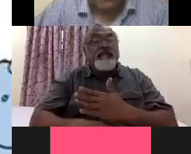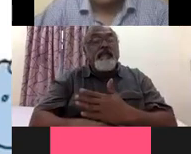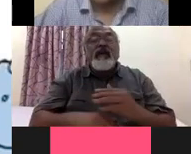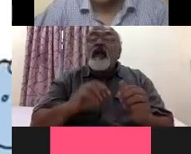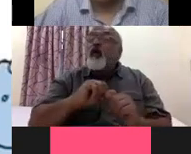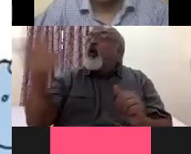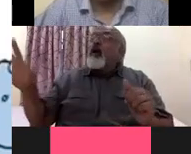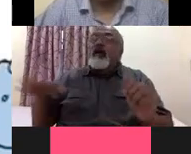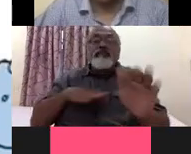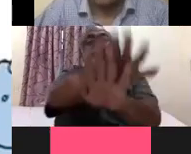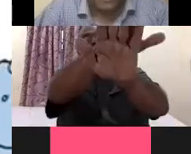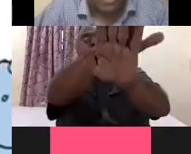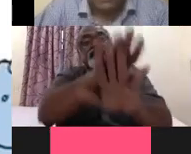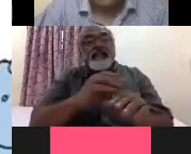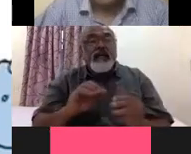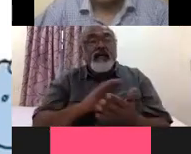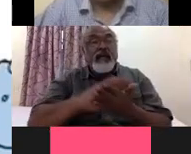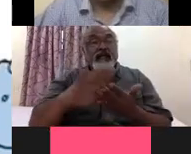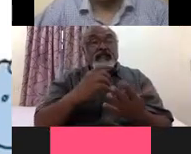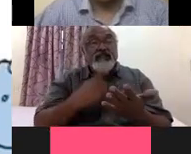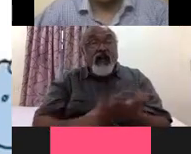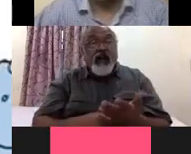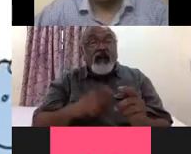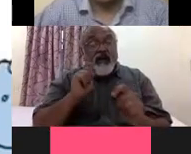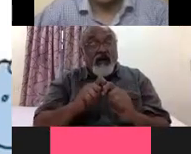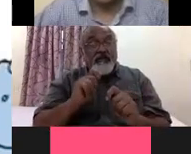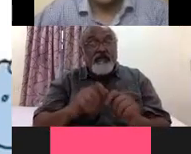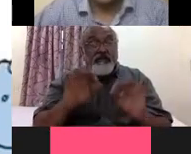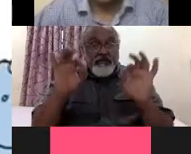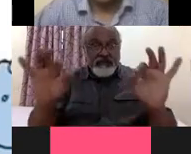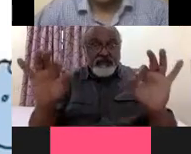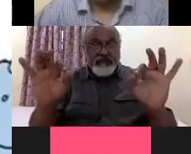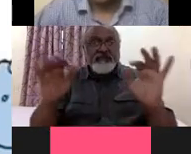better HR practice and better inclusive society. With that, I